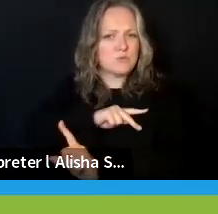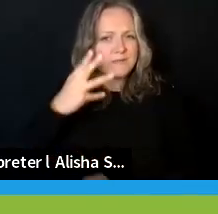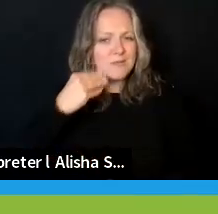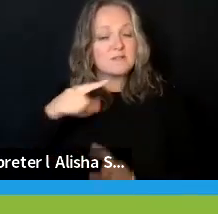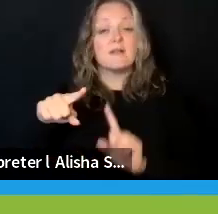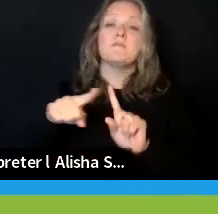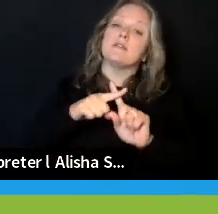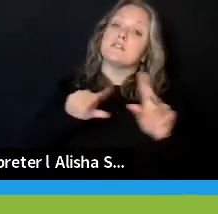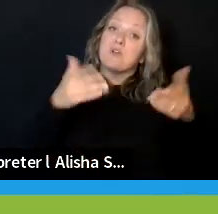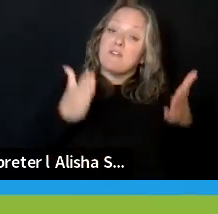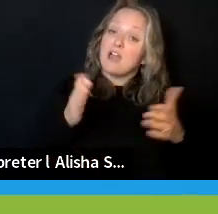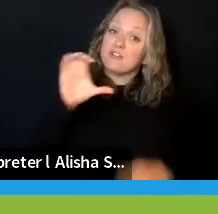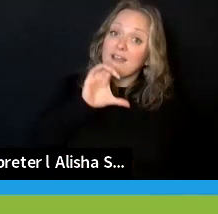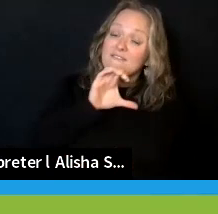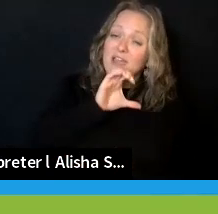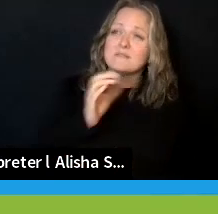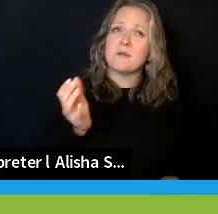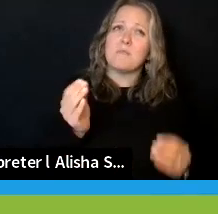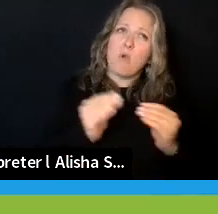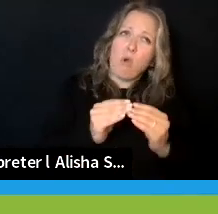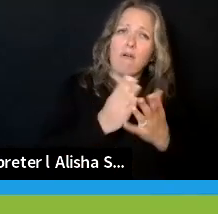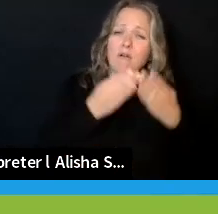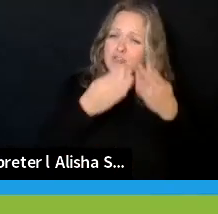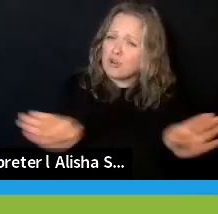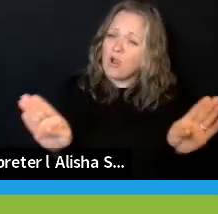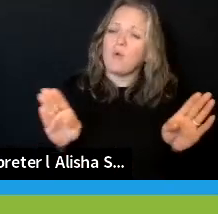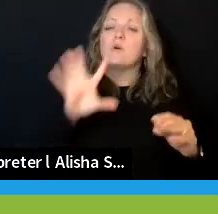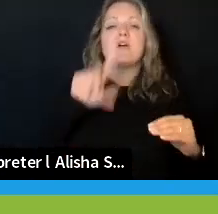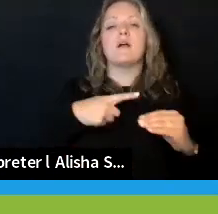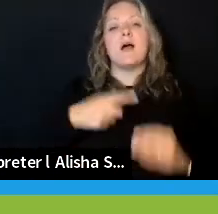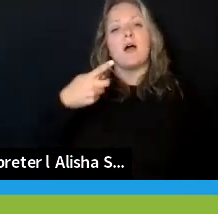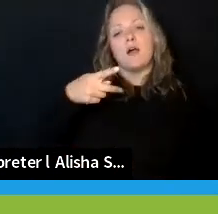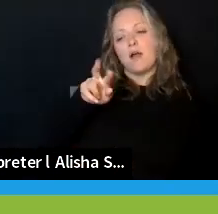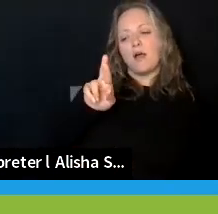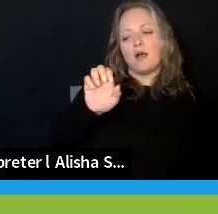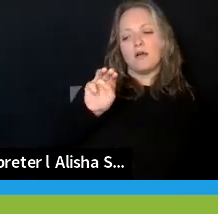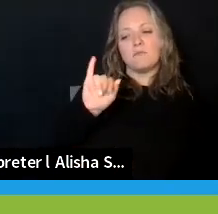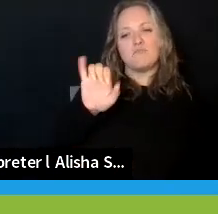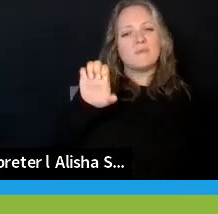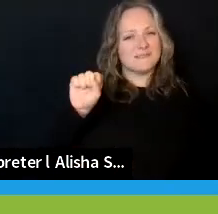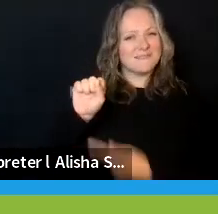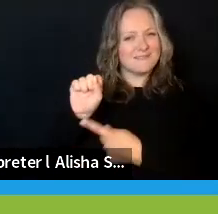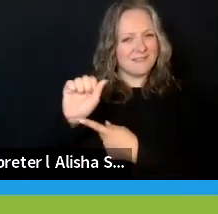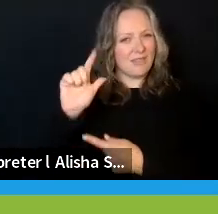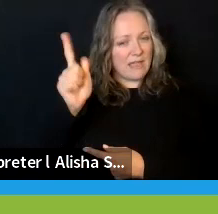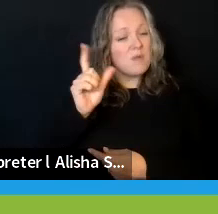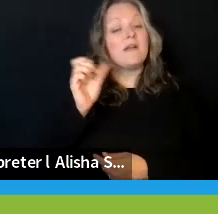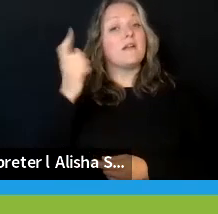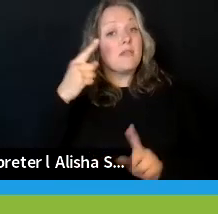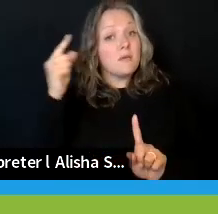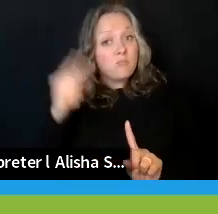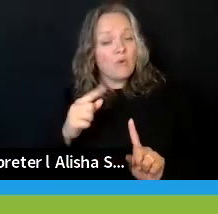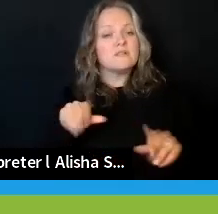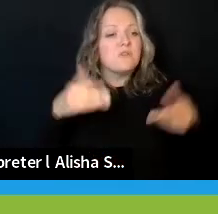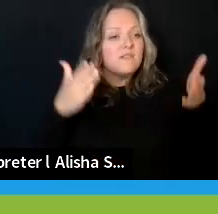cafes are a lot of things. We'll talk about these things called premises later, but it's providers having that opportunity to talk